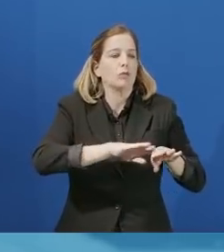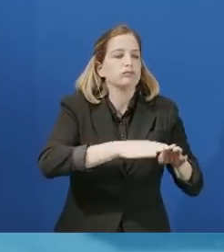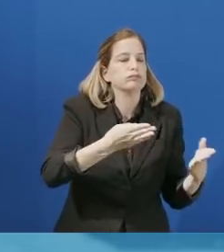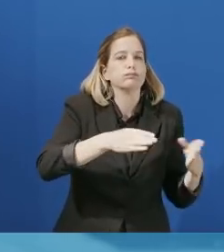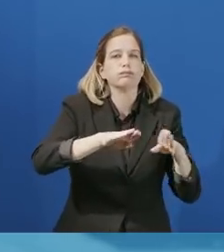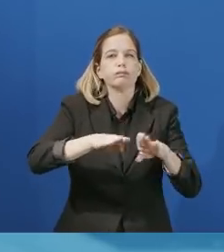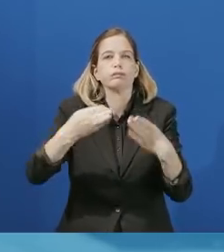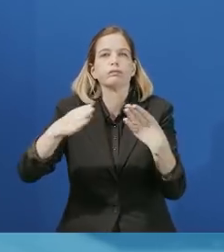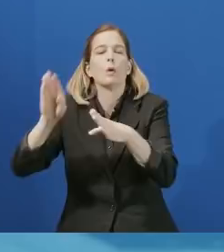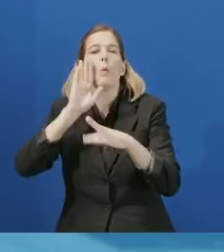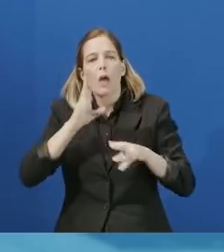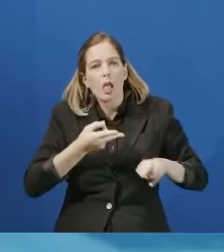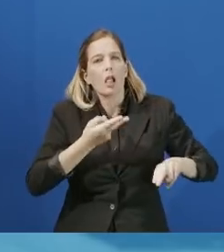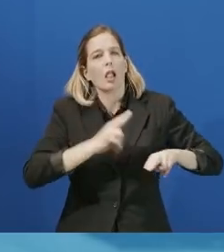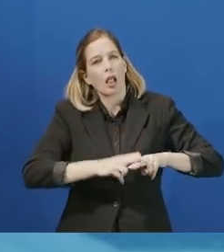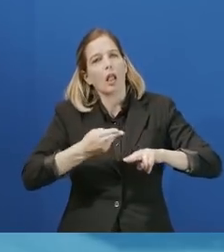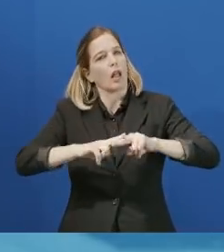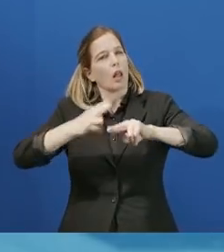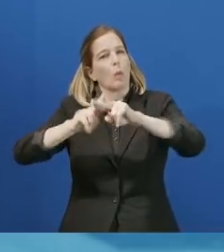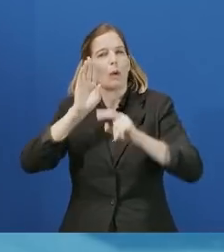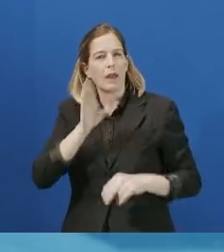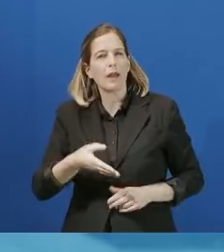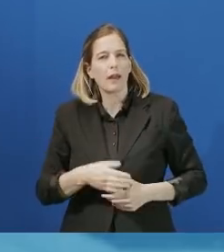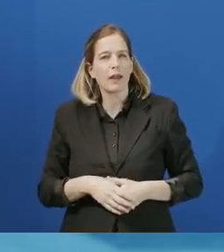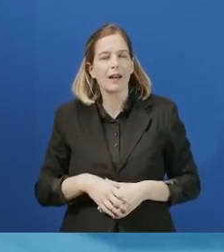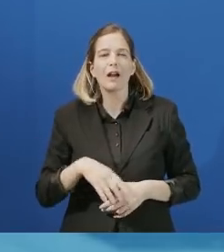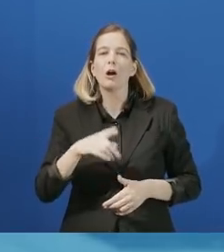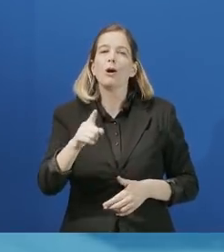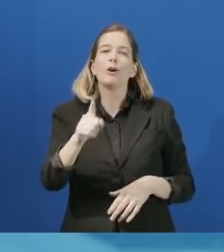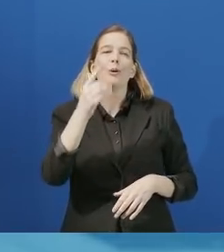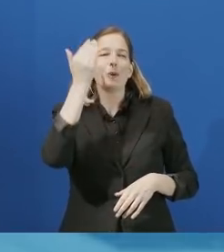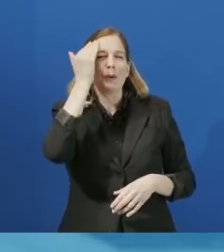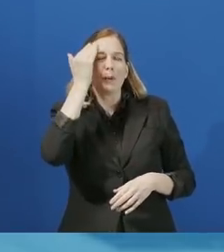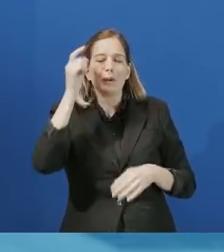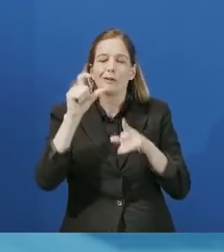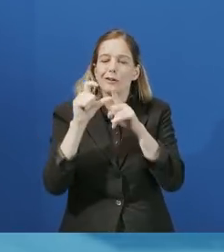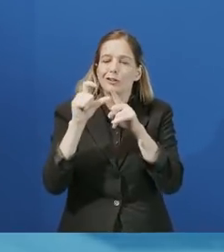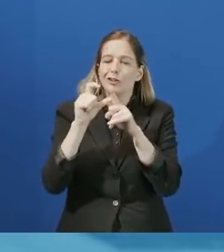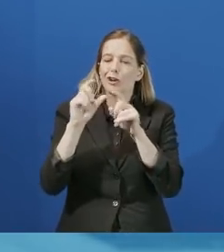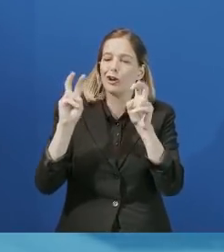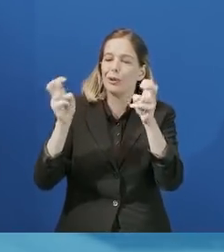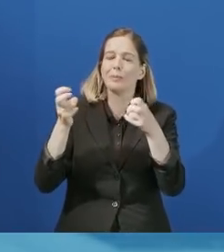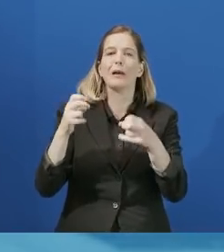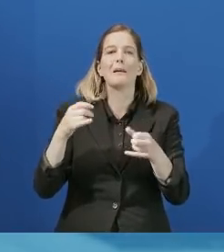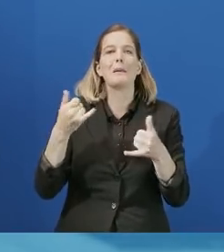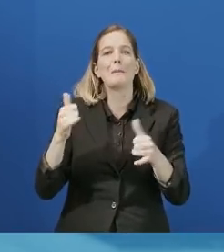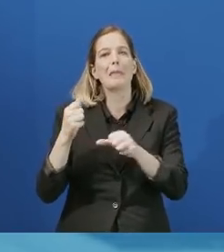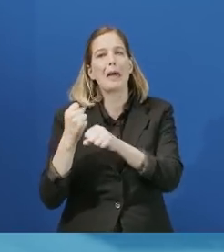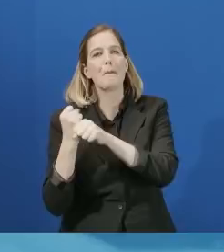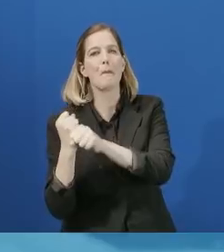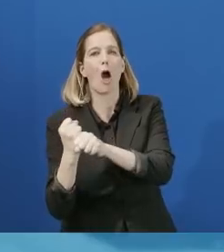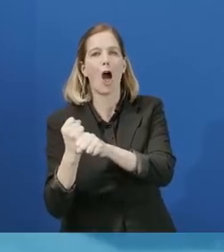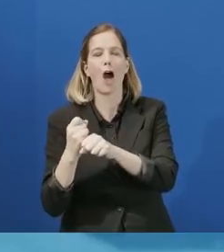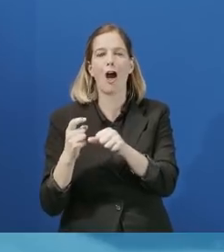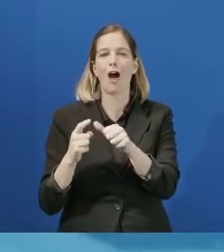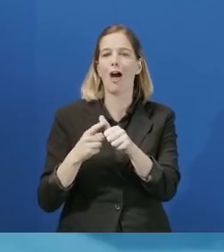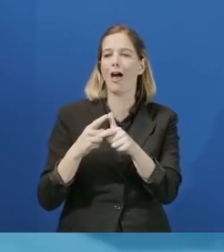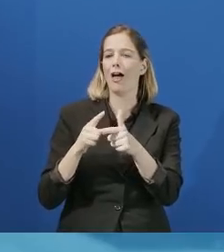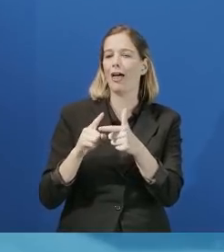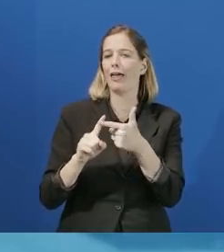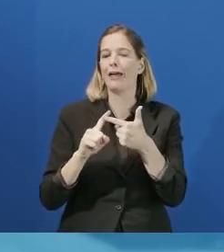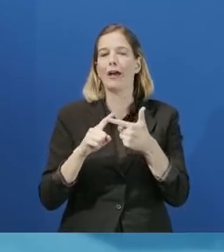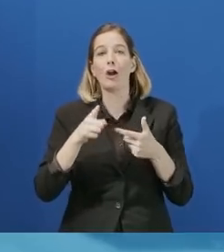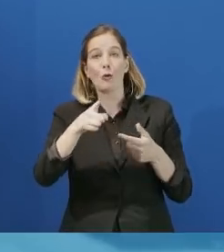hear somebody say, play ball, or batter up, or are you ready for some football when fans are